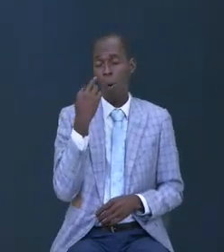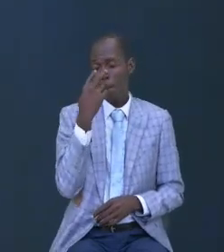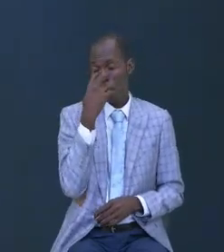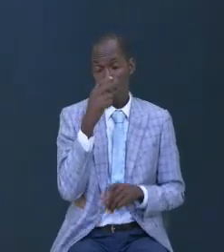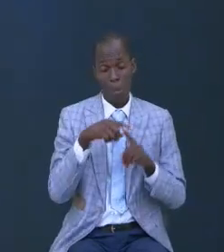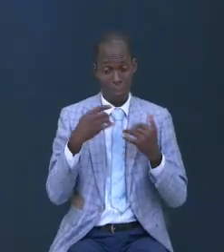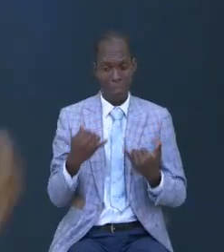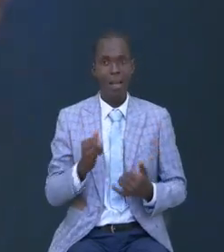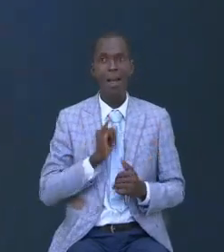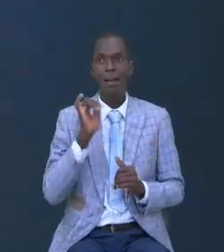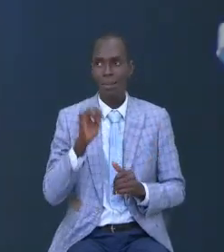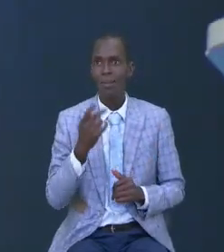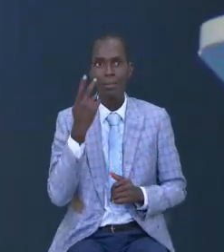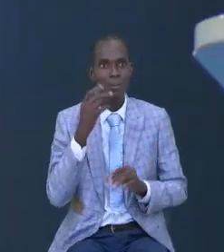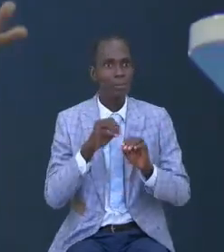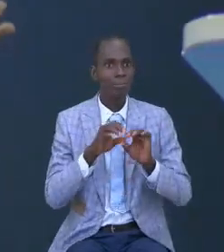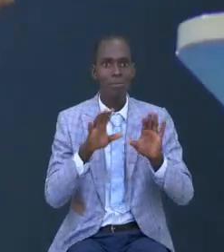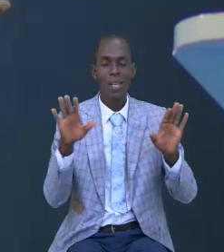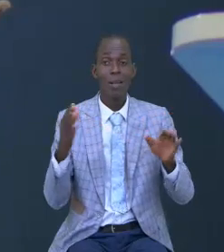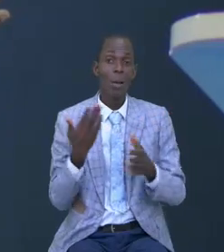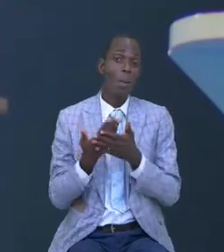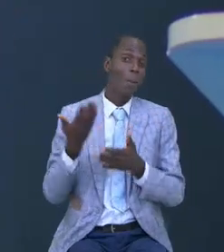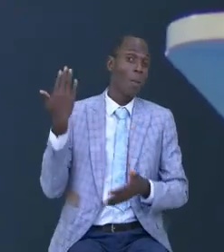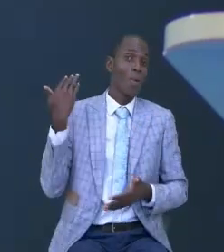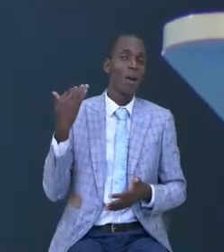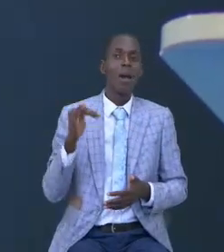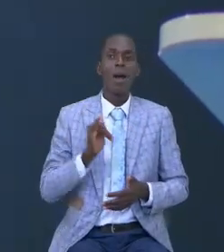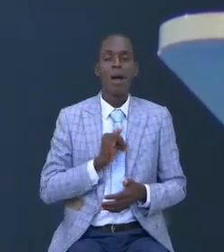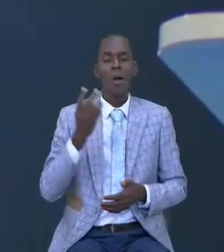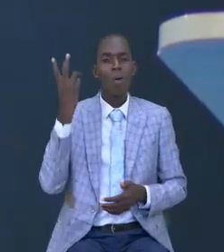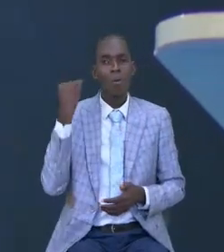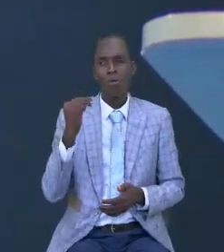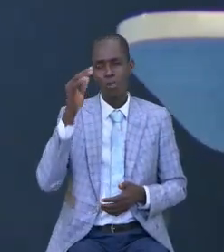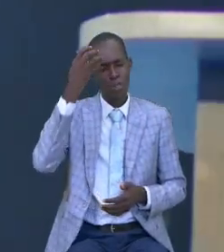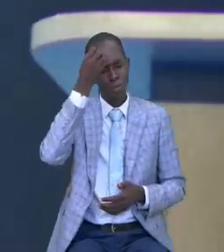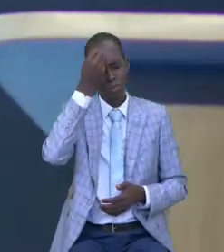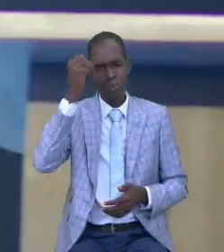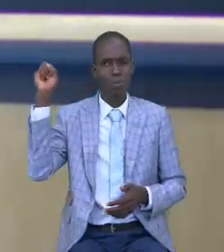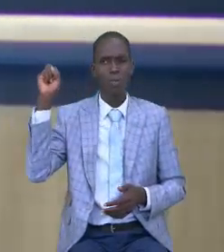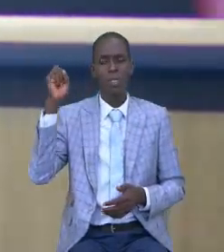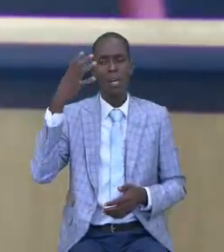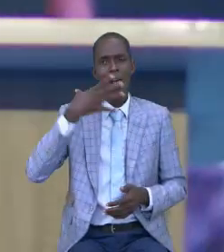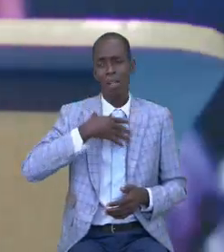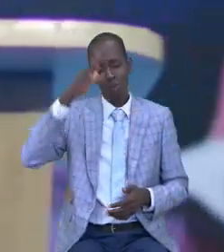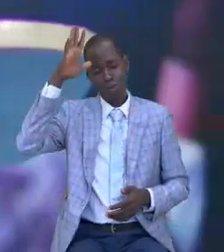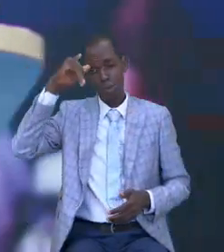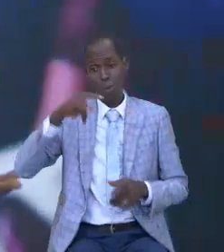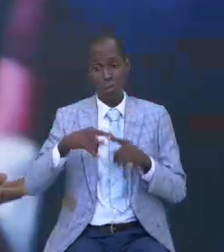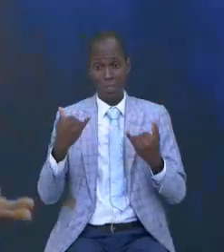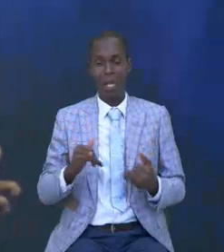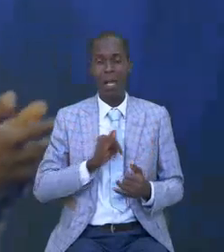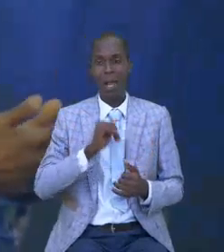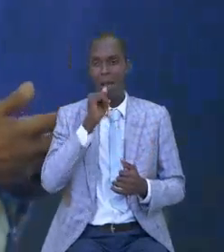I can see. Once I was defiant, but now I am